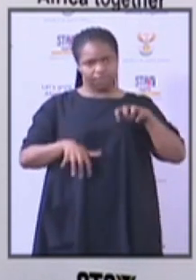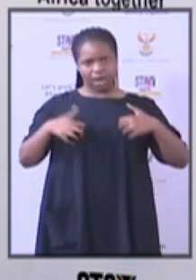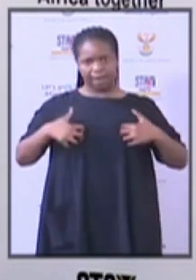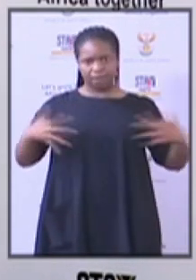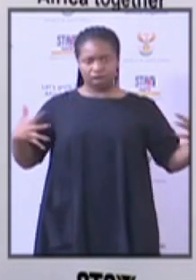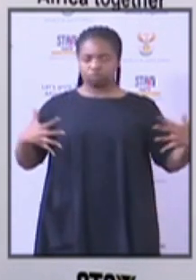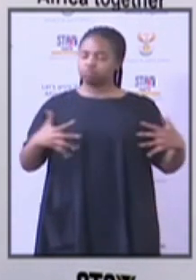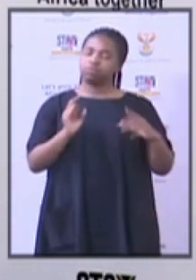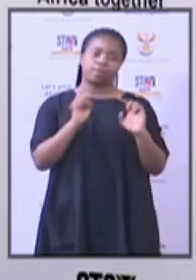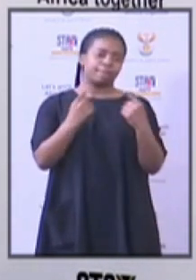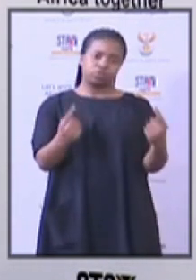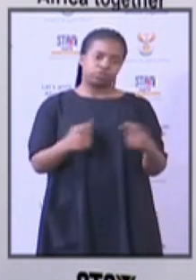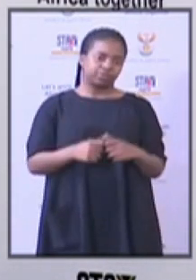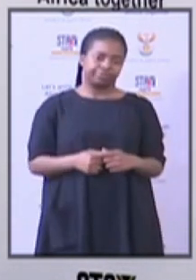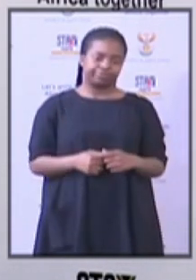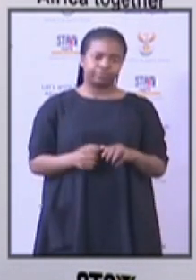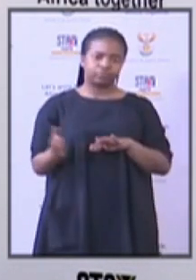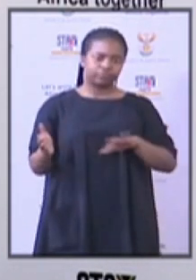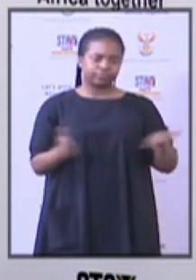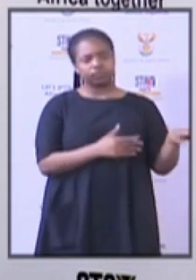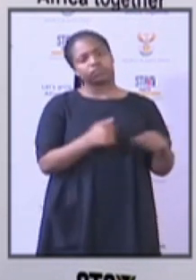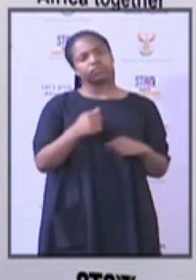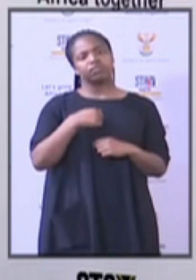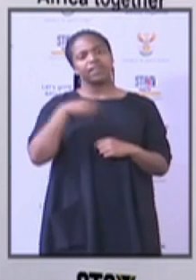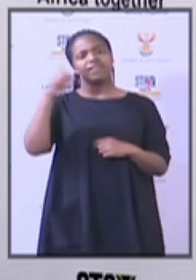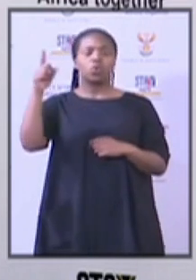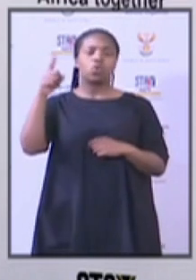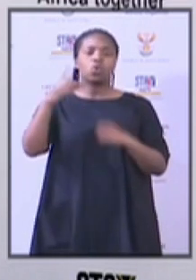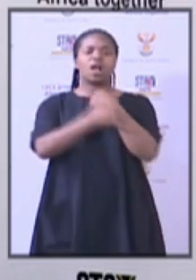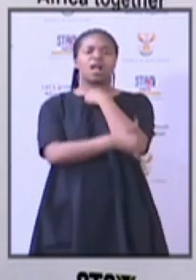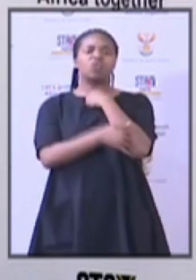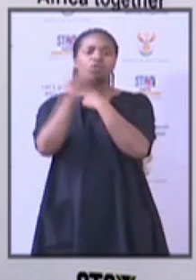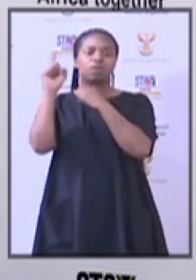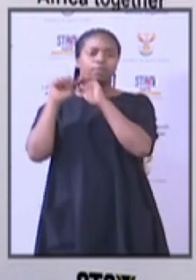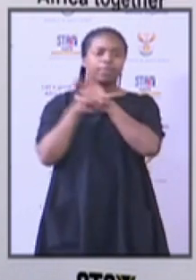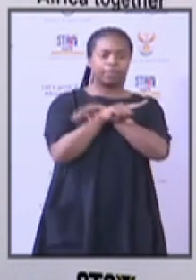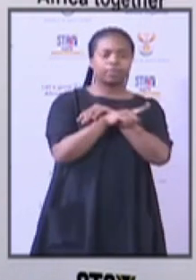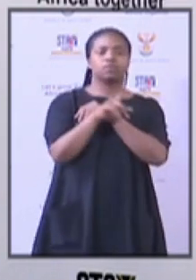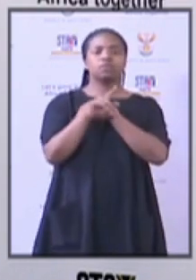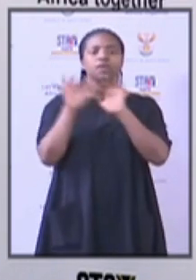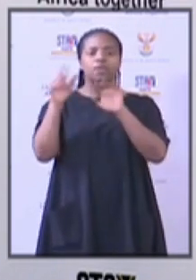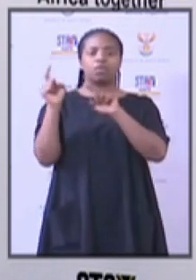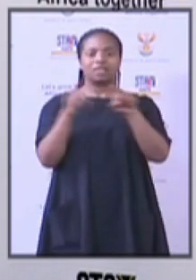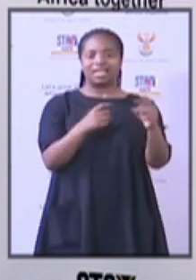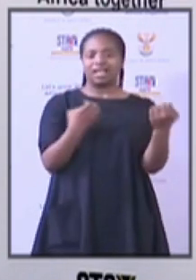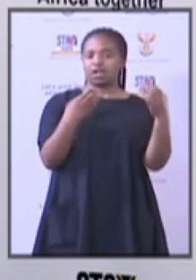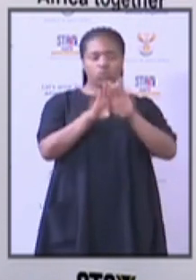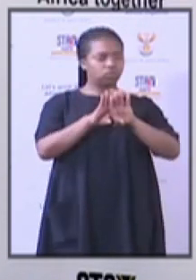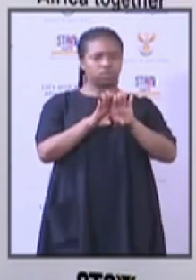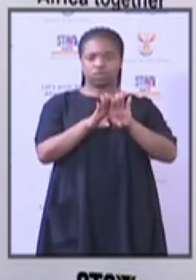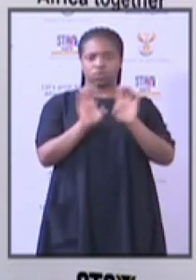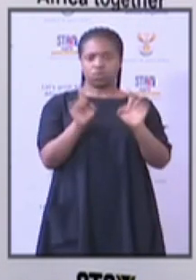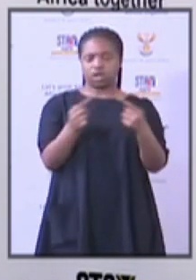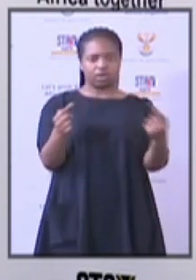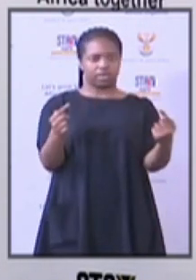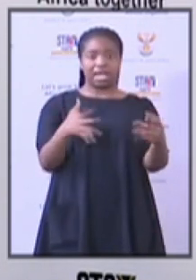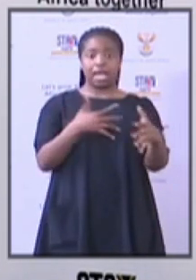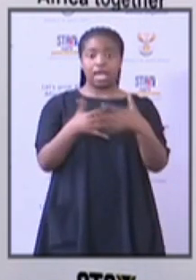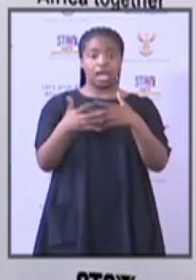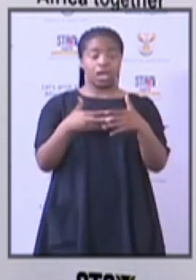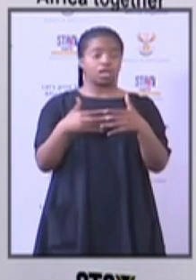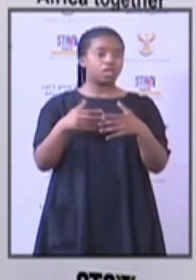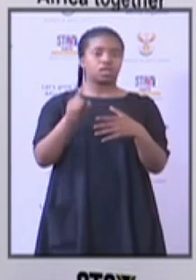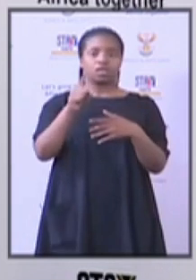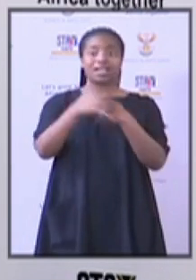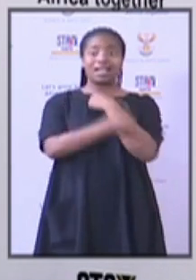beginning. The refugee reception offices and the borders throughout the country remain closed. We are not opening any border. We're